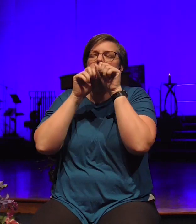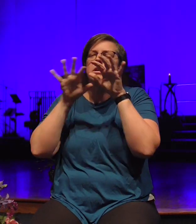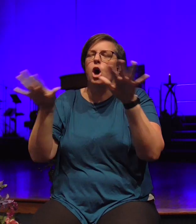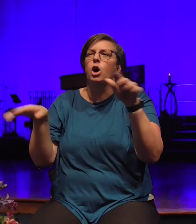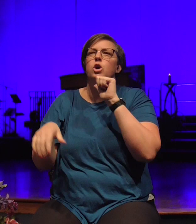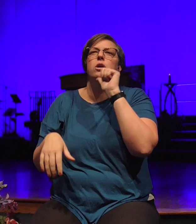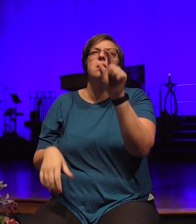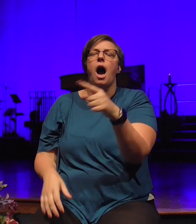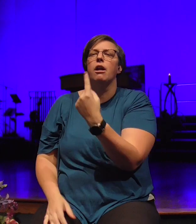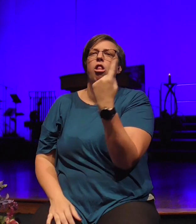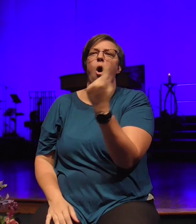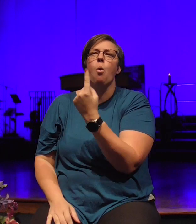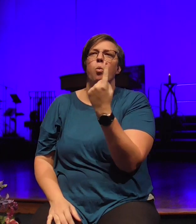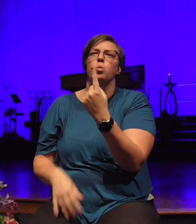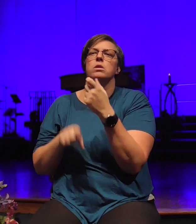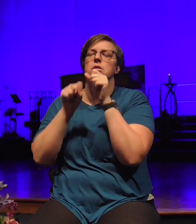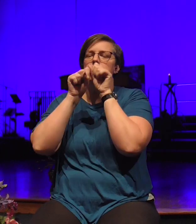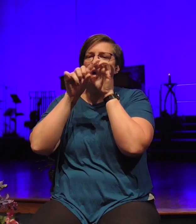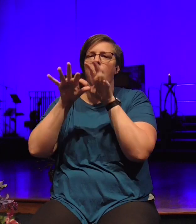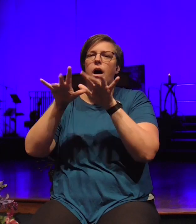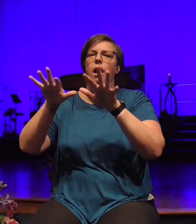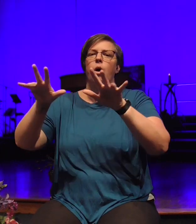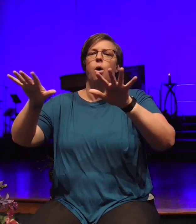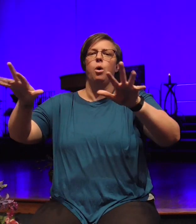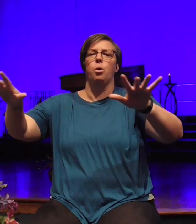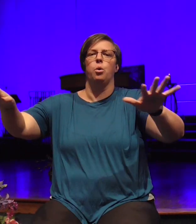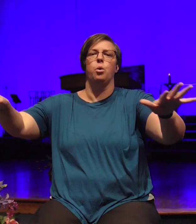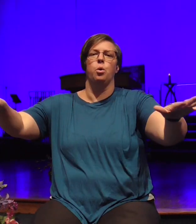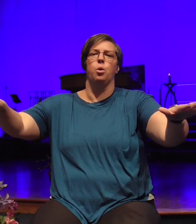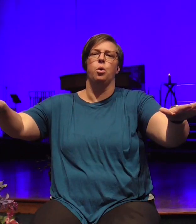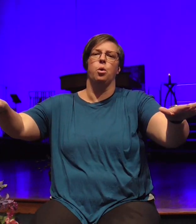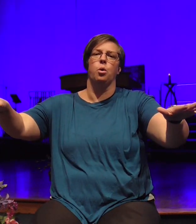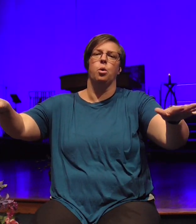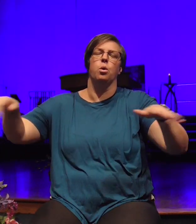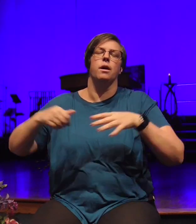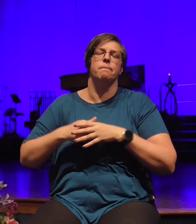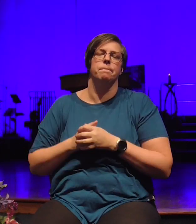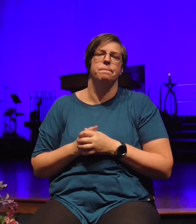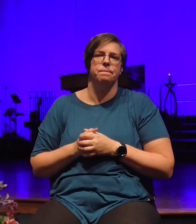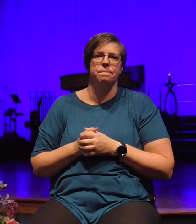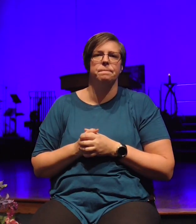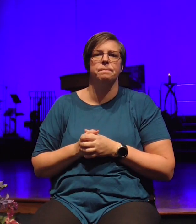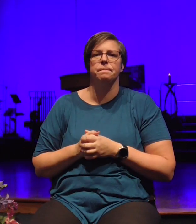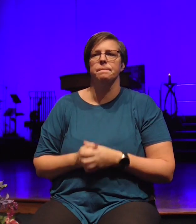alone. And we breathe it back out to them.